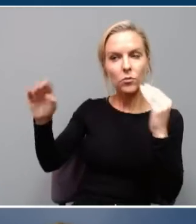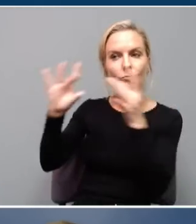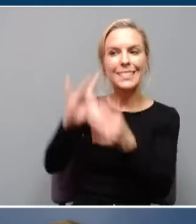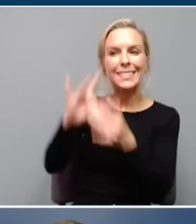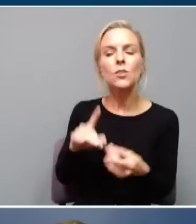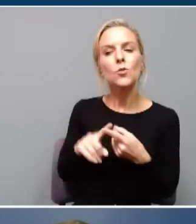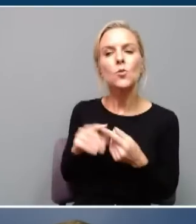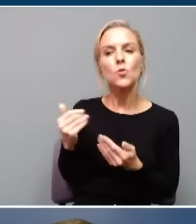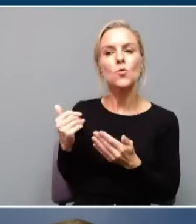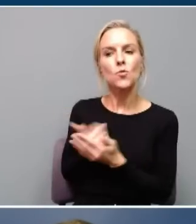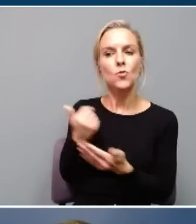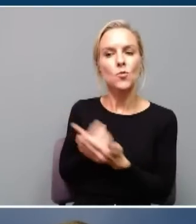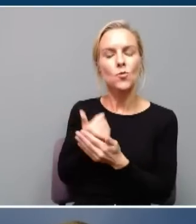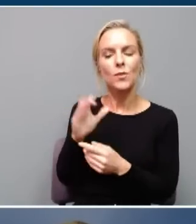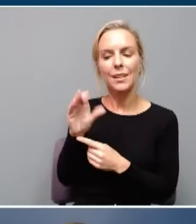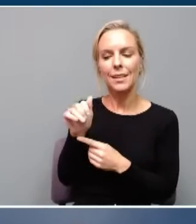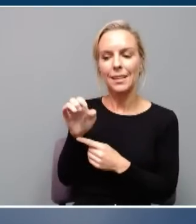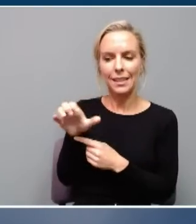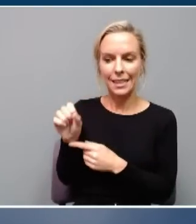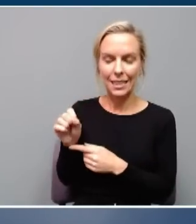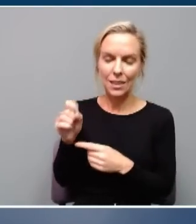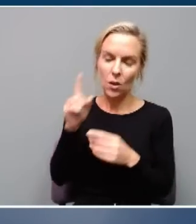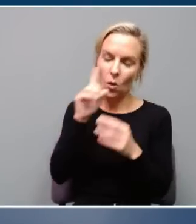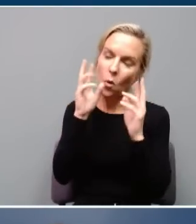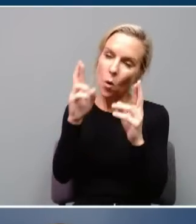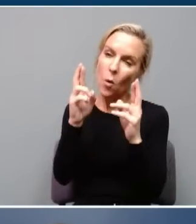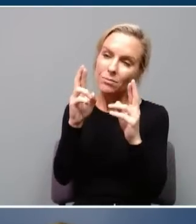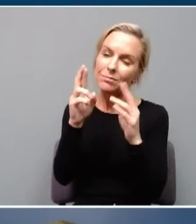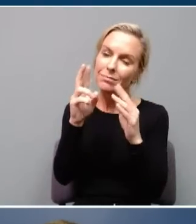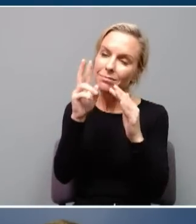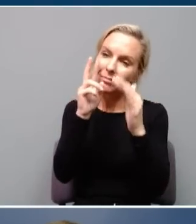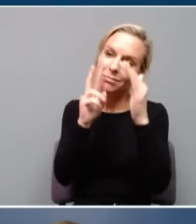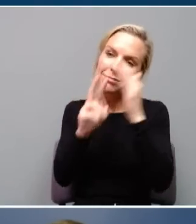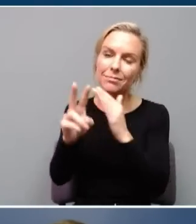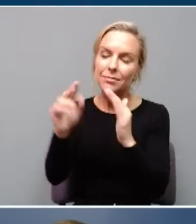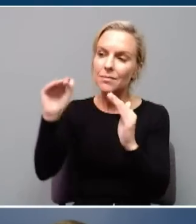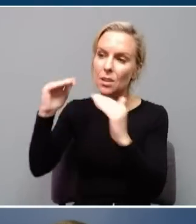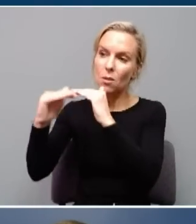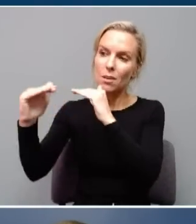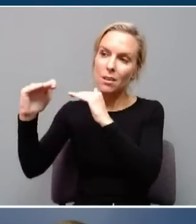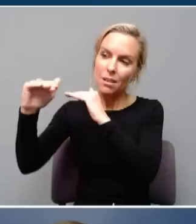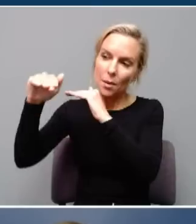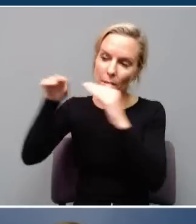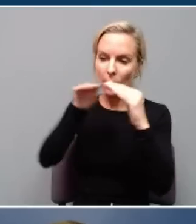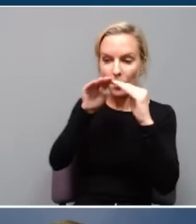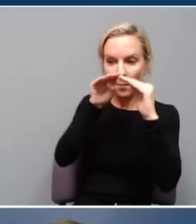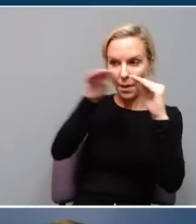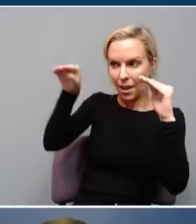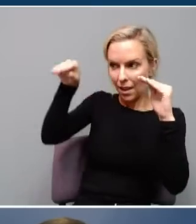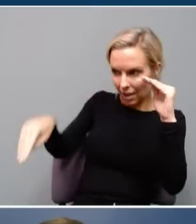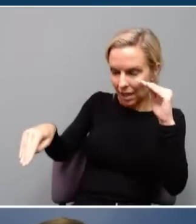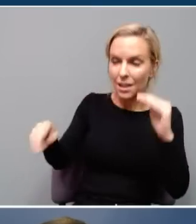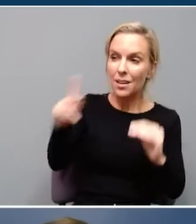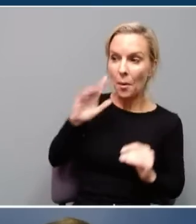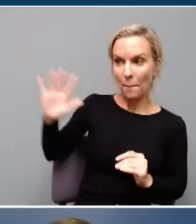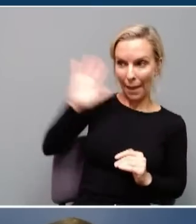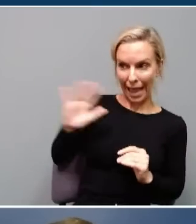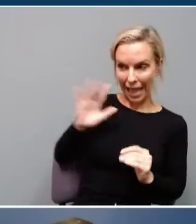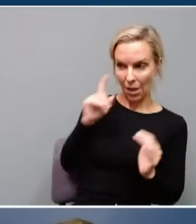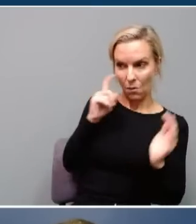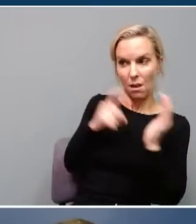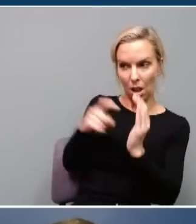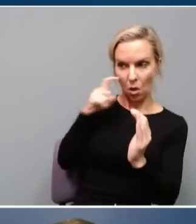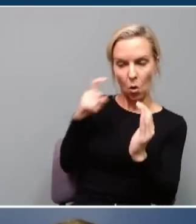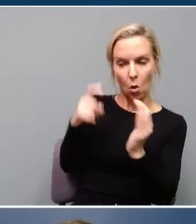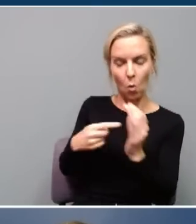we will start to see a decrease. Let me say, in past surges, we have been able to handle the plateaus